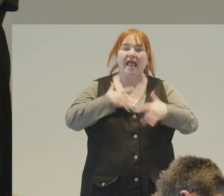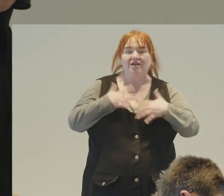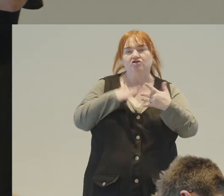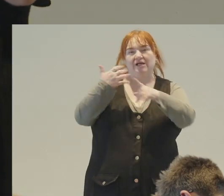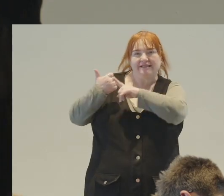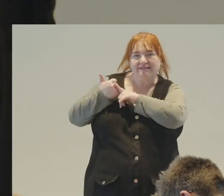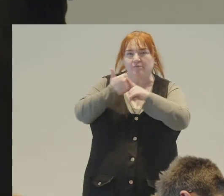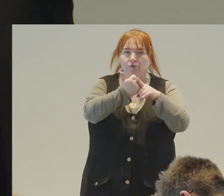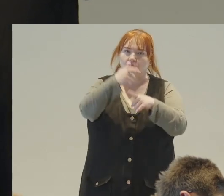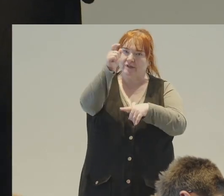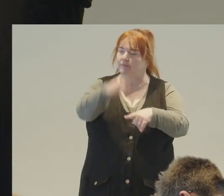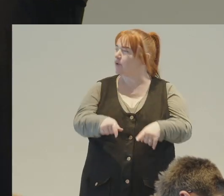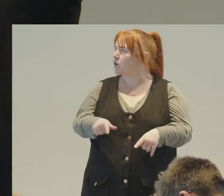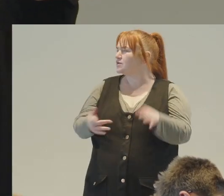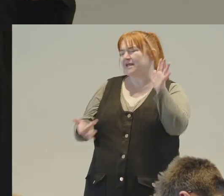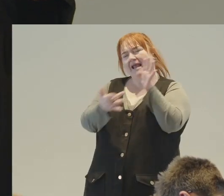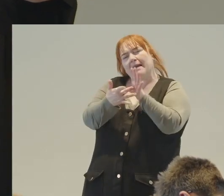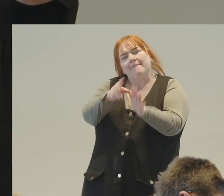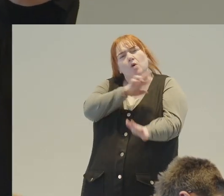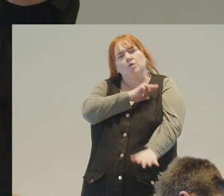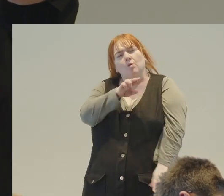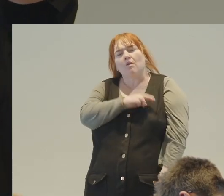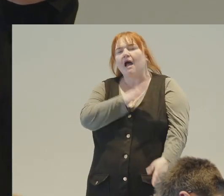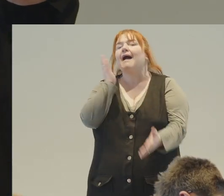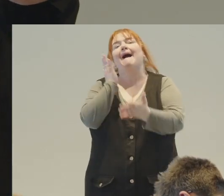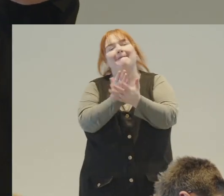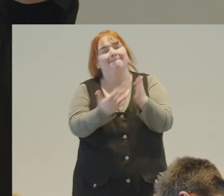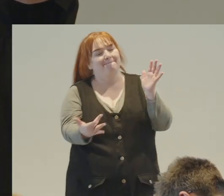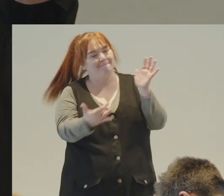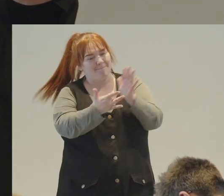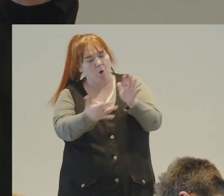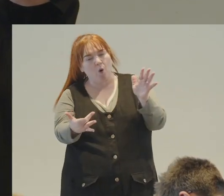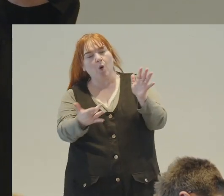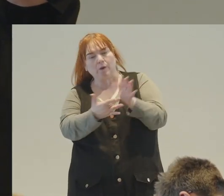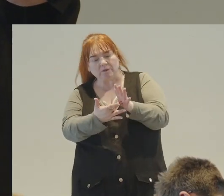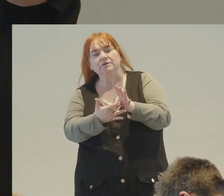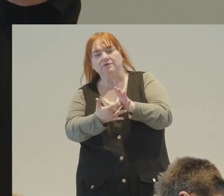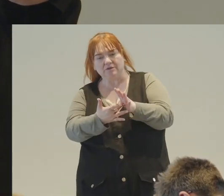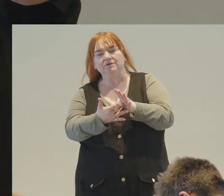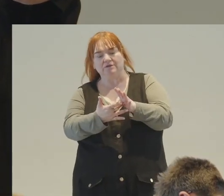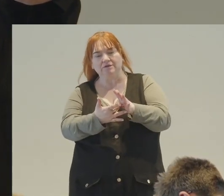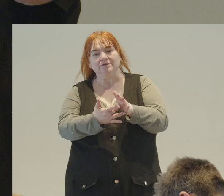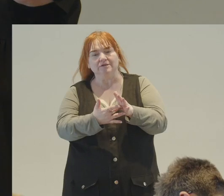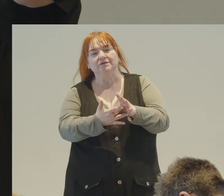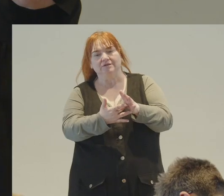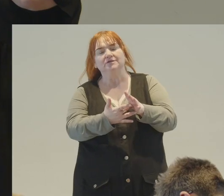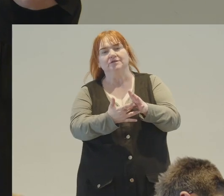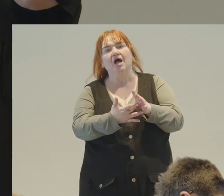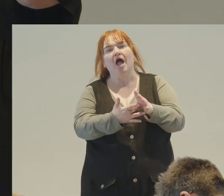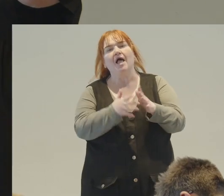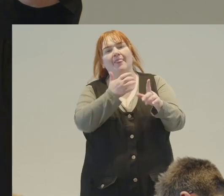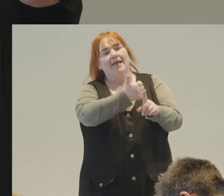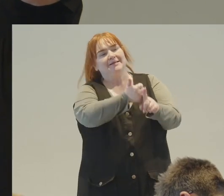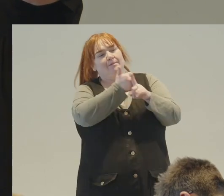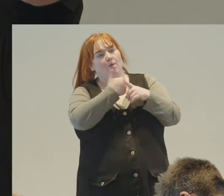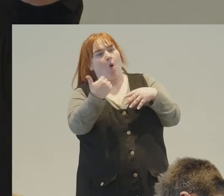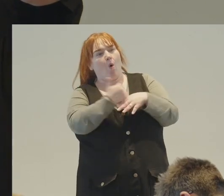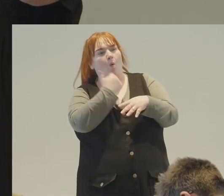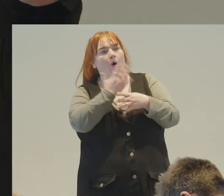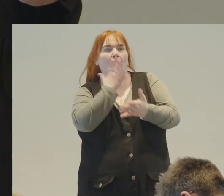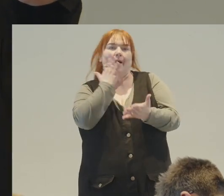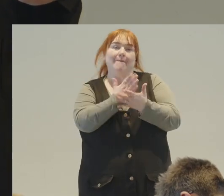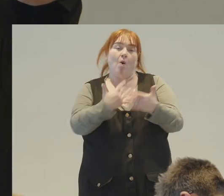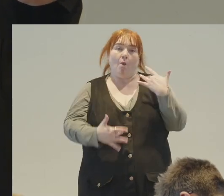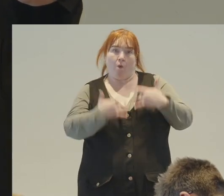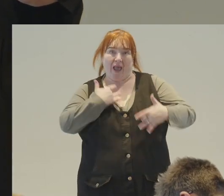that important? I think it's so important that, a creative state is so energetic because it'll make us